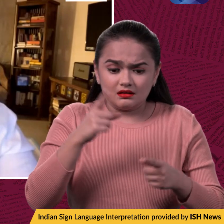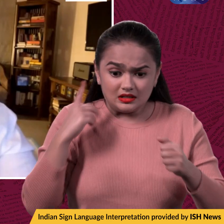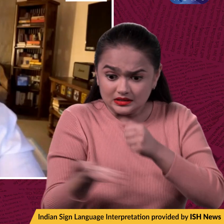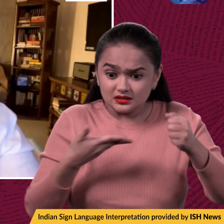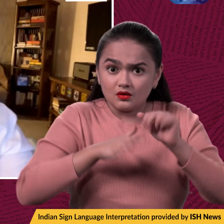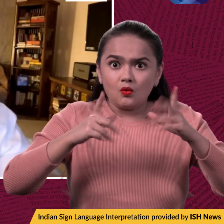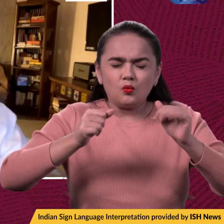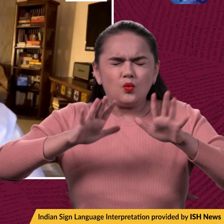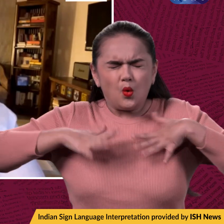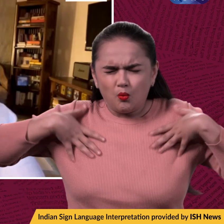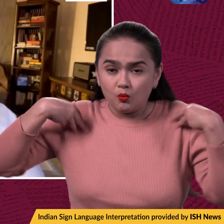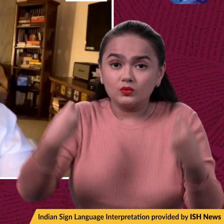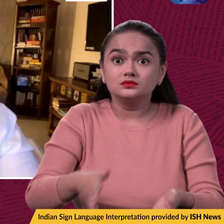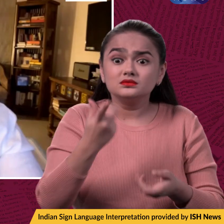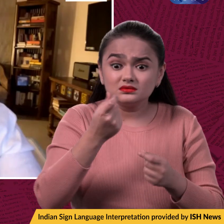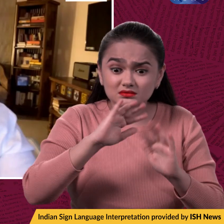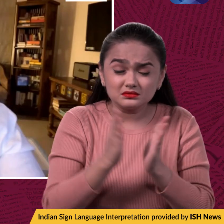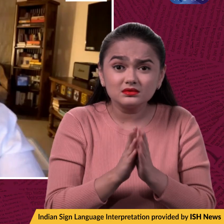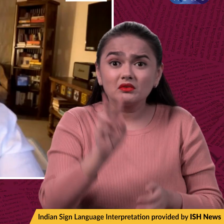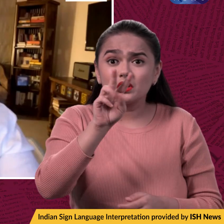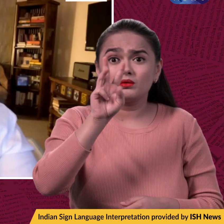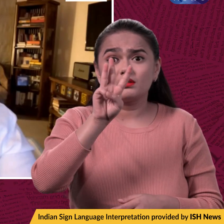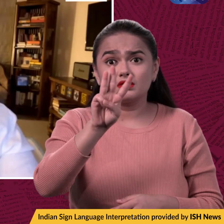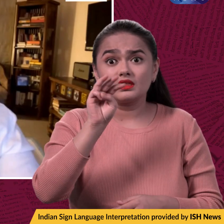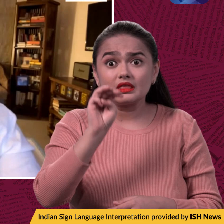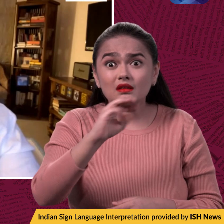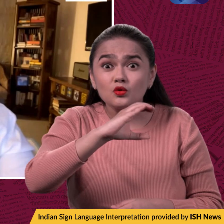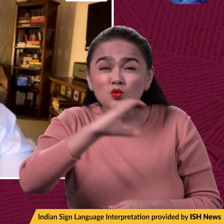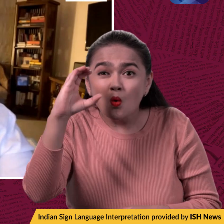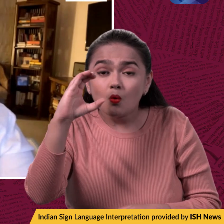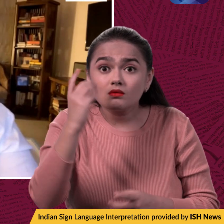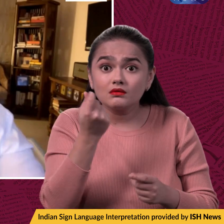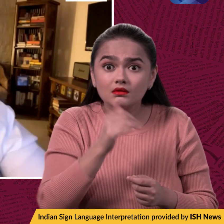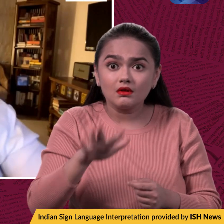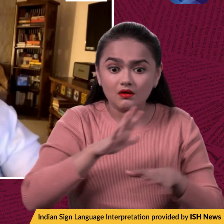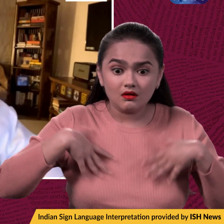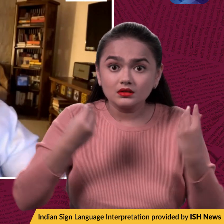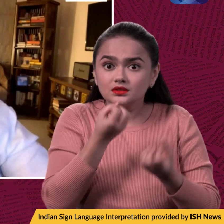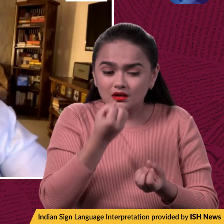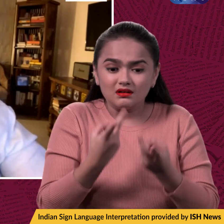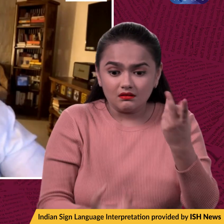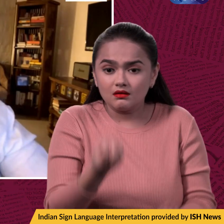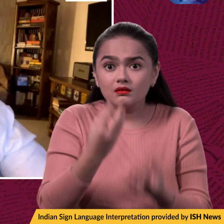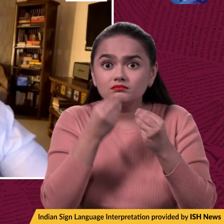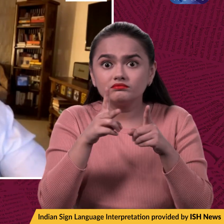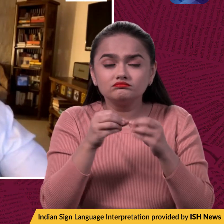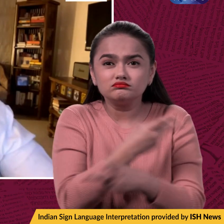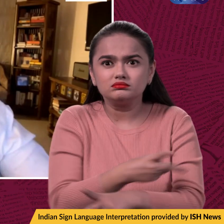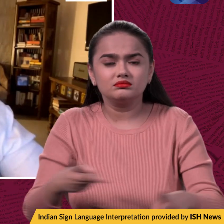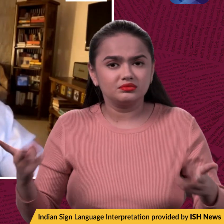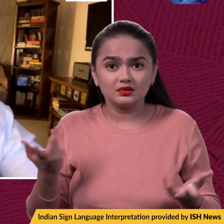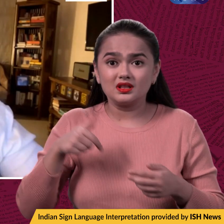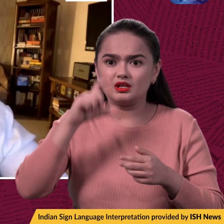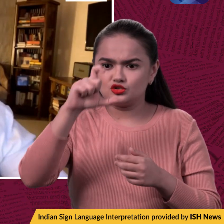loss across the state, estimated to be worth about 3,000 crore rupees. Districts that are worst affected right now